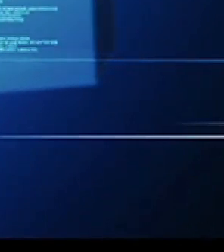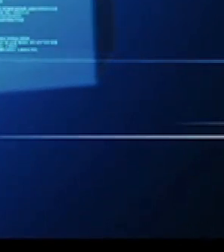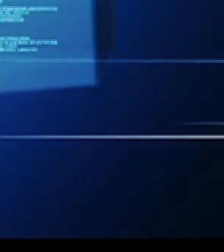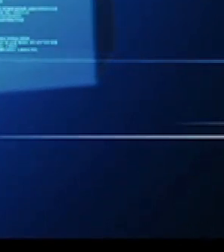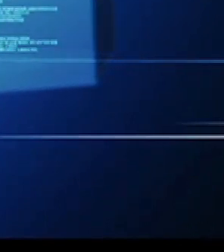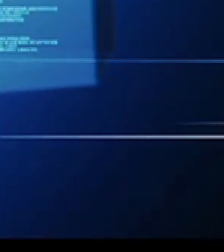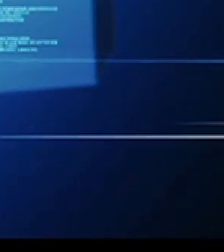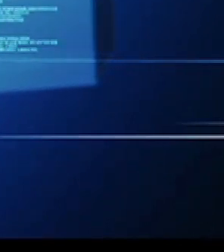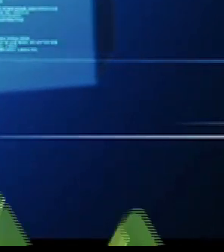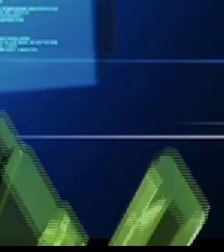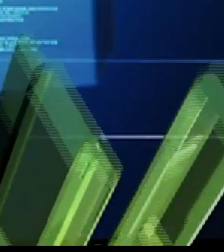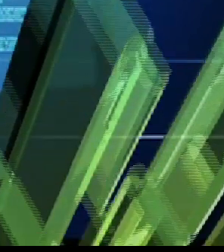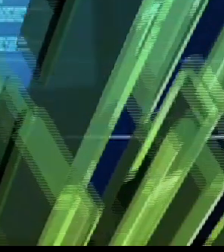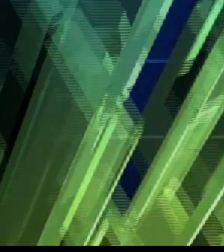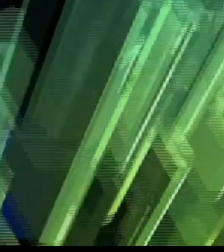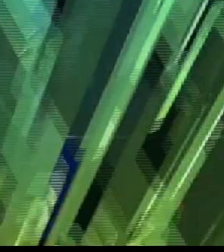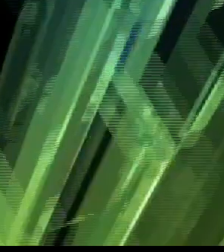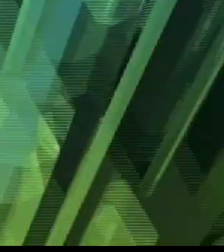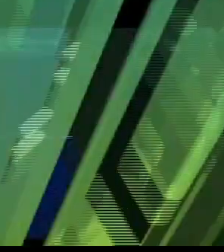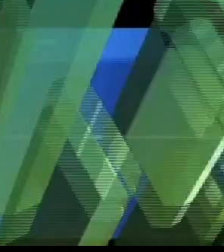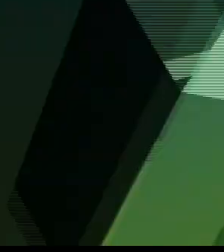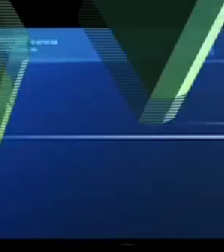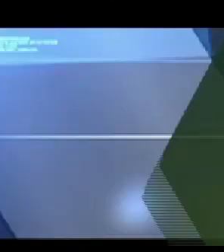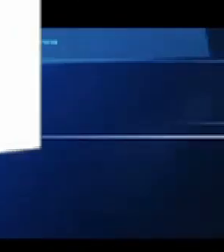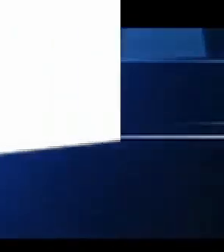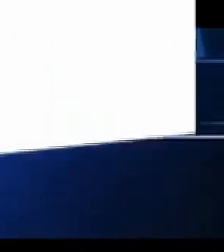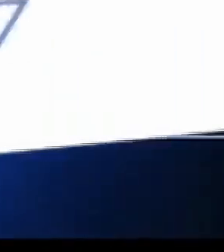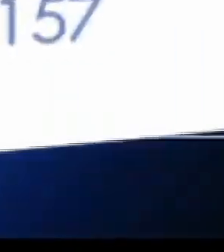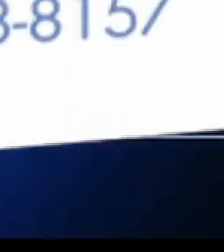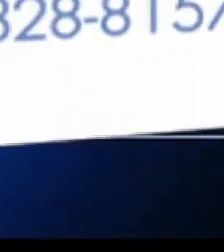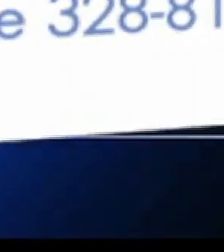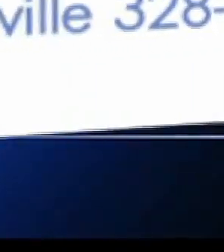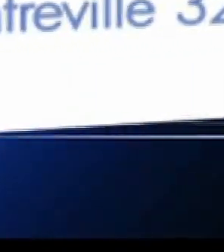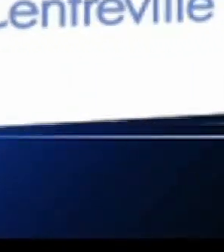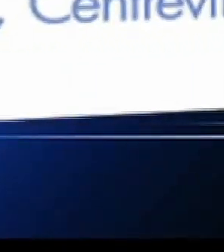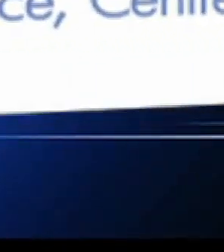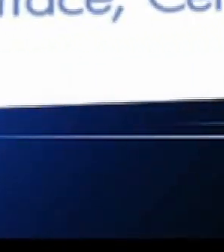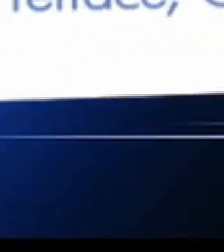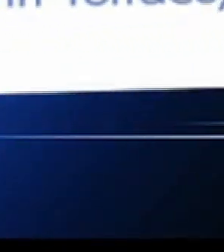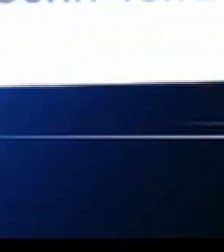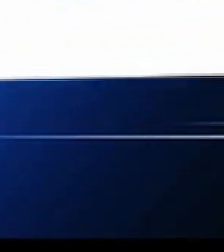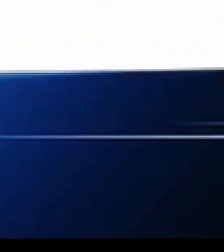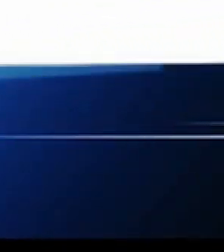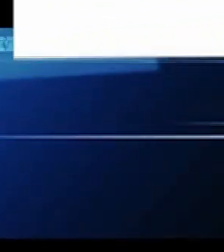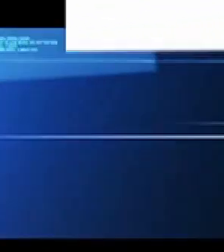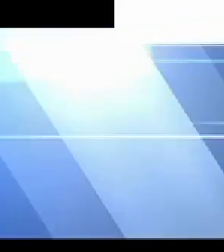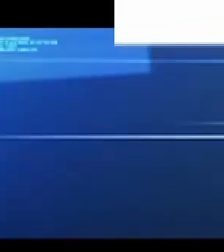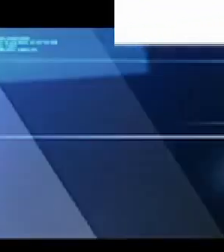This is ZNS Total Sports, brought to you by Fourth Terrace Diagnostic Center.